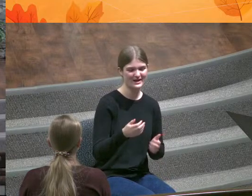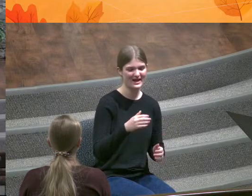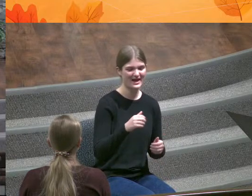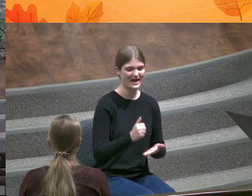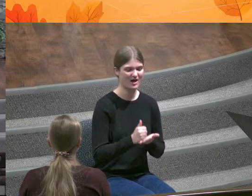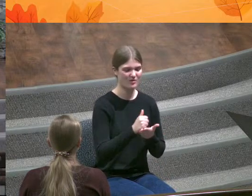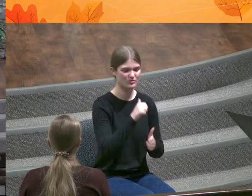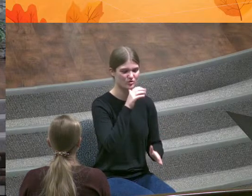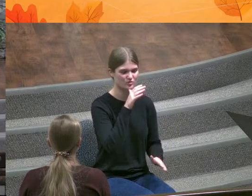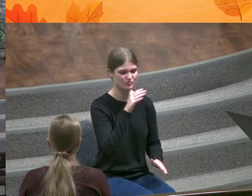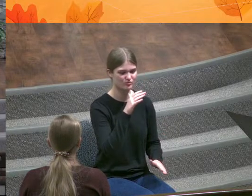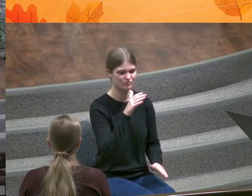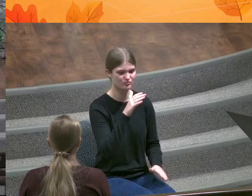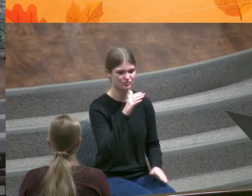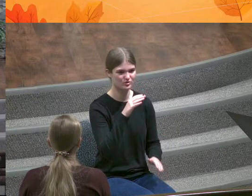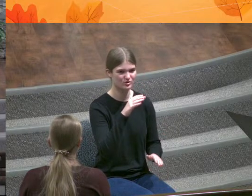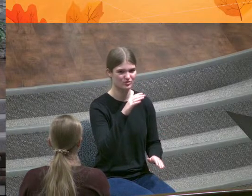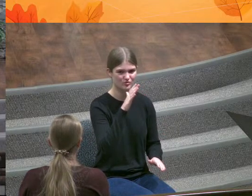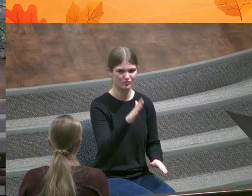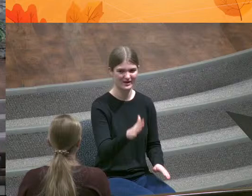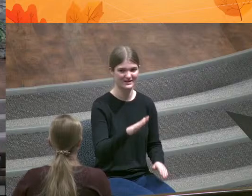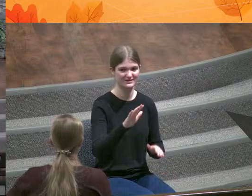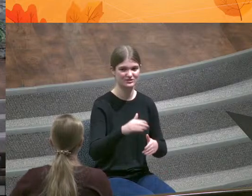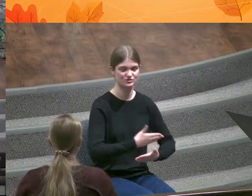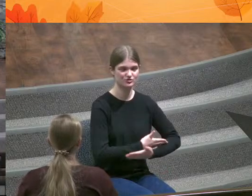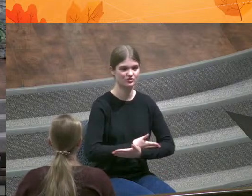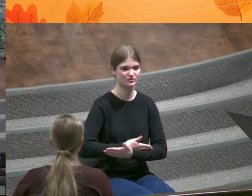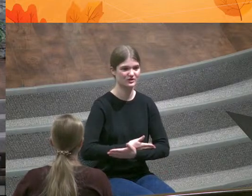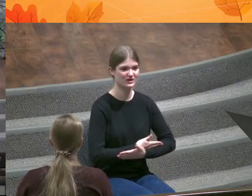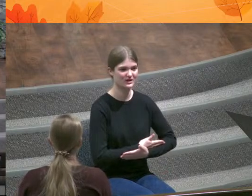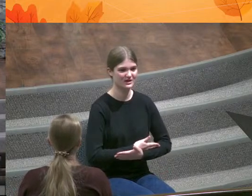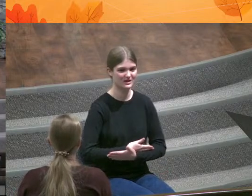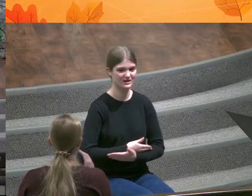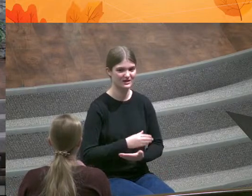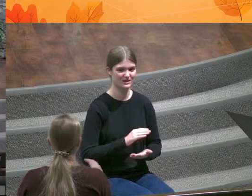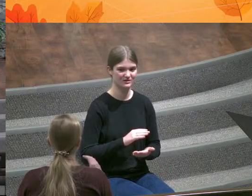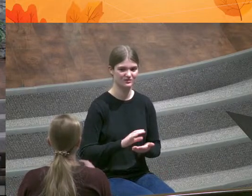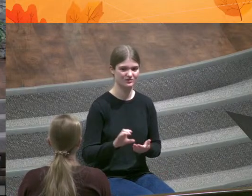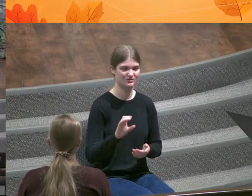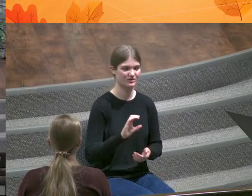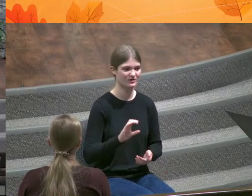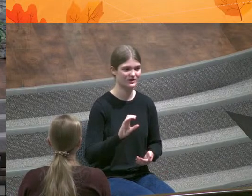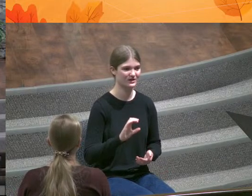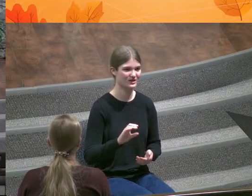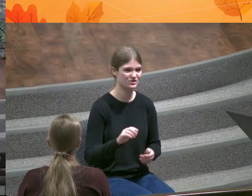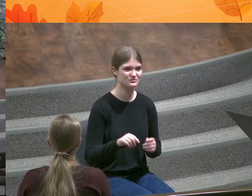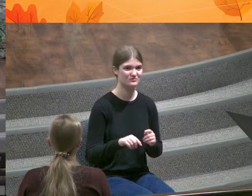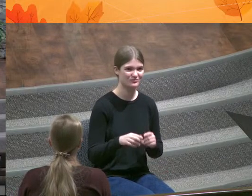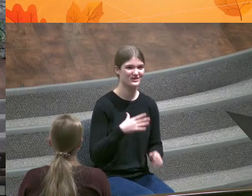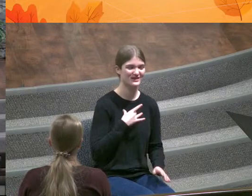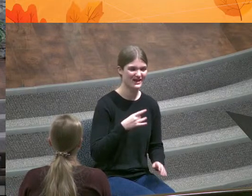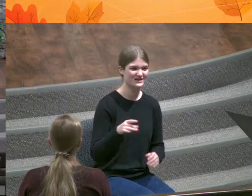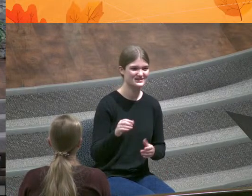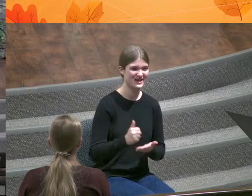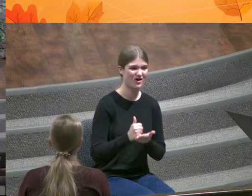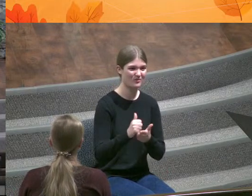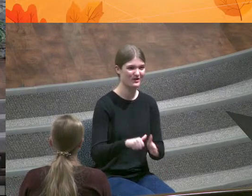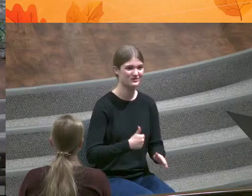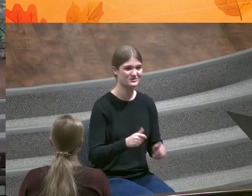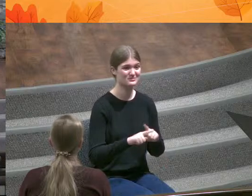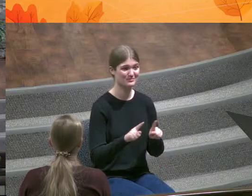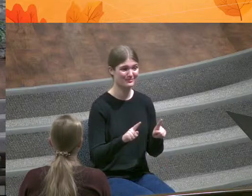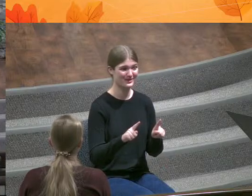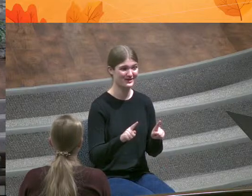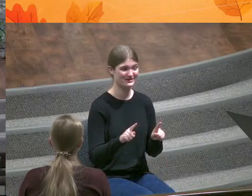to have this, I'd like to put that room on the back of the house we've been putting off for so long, and I'd like to. We'd like to, but there's this